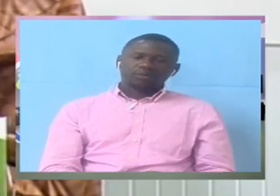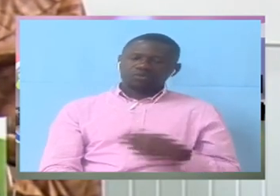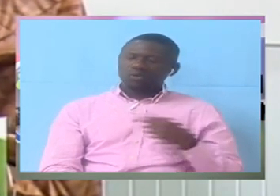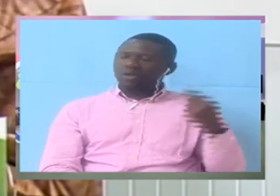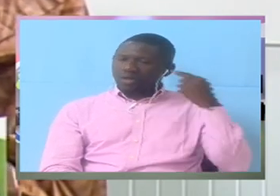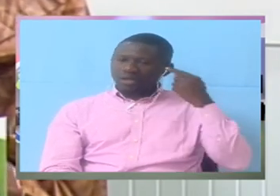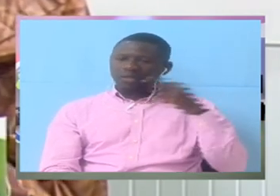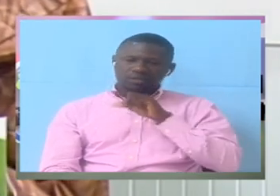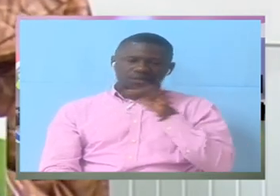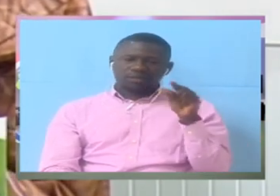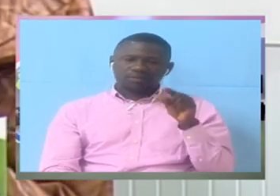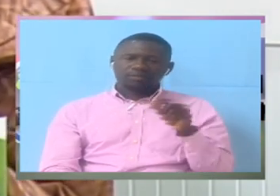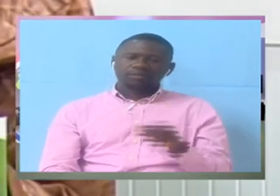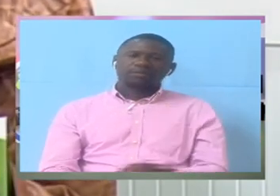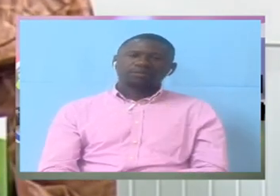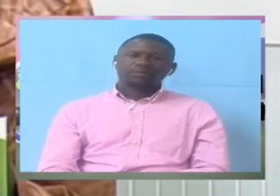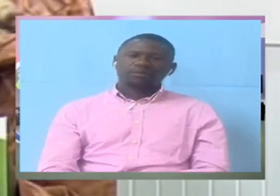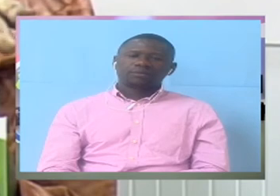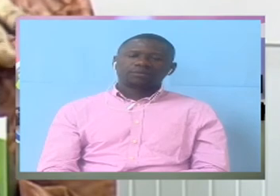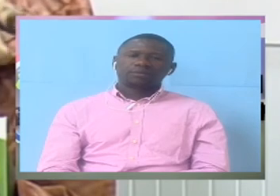I only heard his name, but